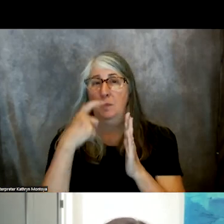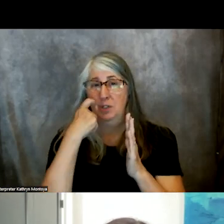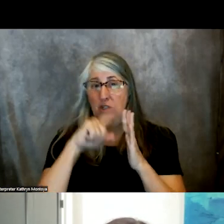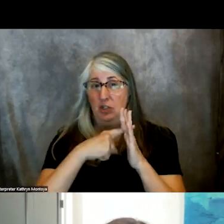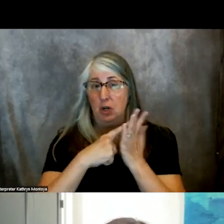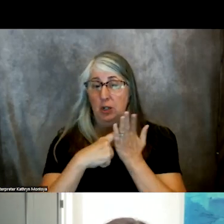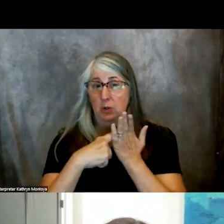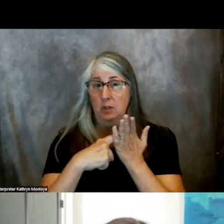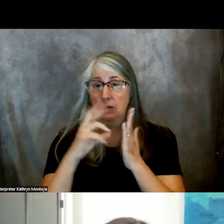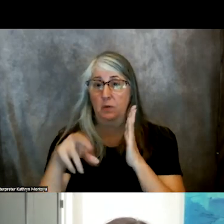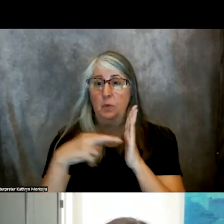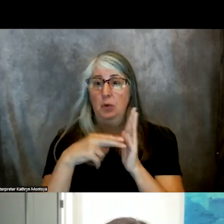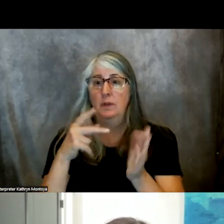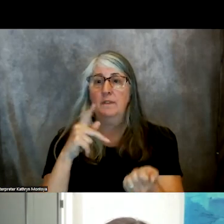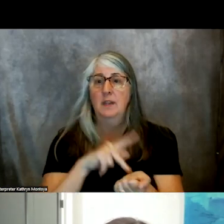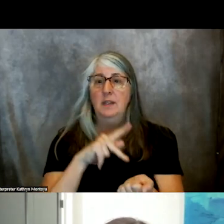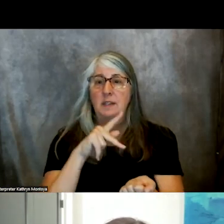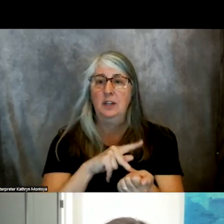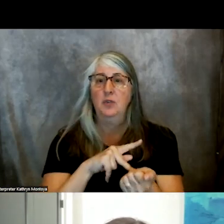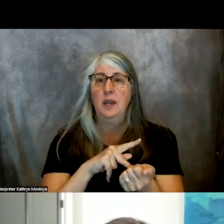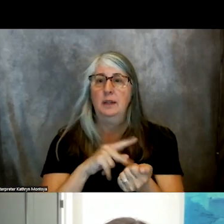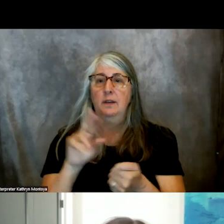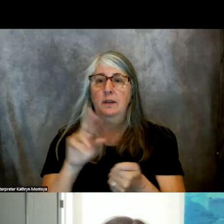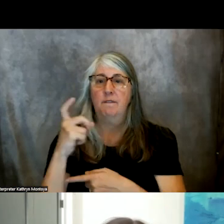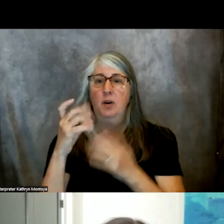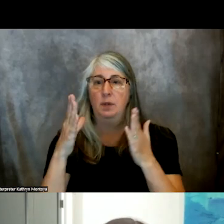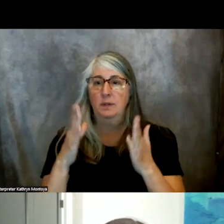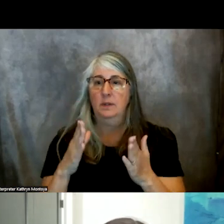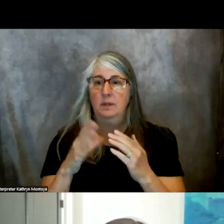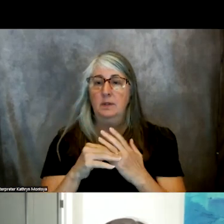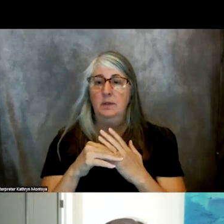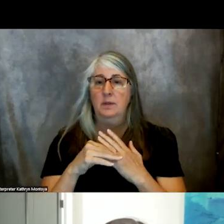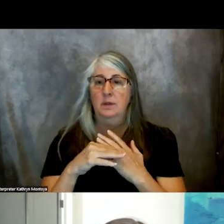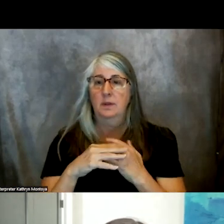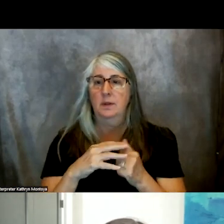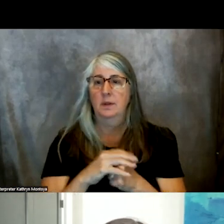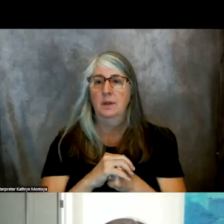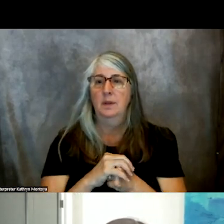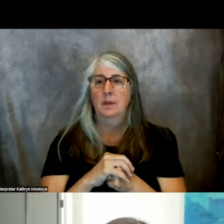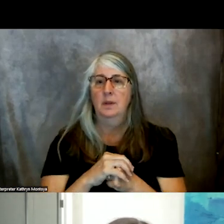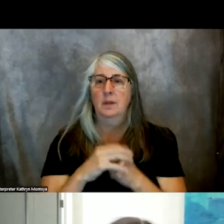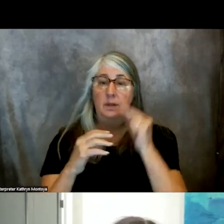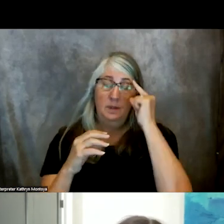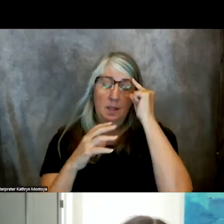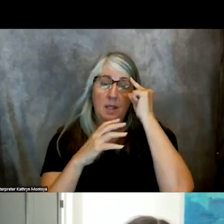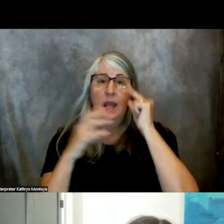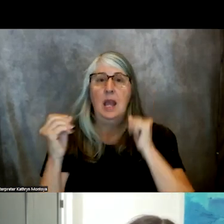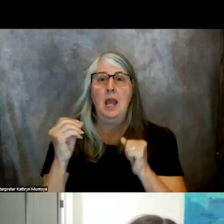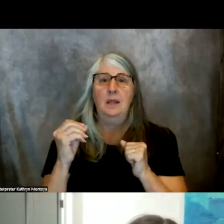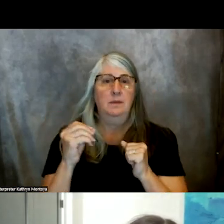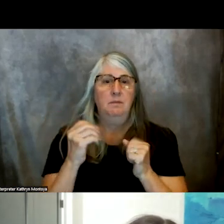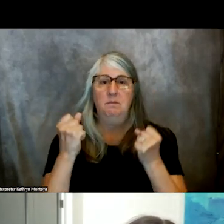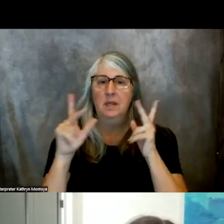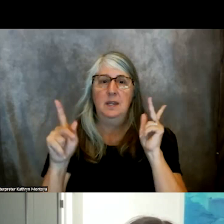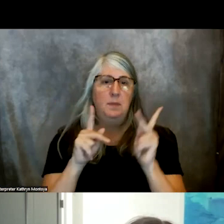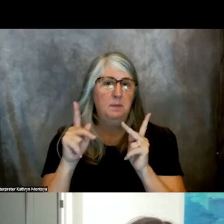role of psychiatric pharmacists in crisis care. Mm-hmm. I'm currently working with Chuck Browning on a paper that touches on this,